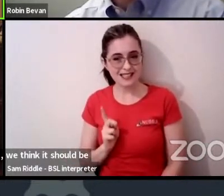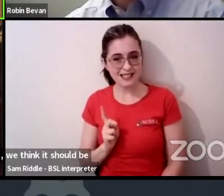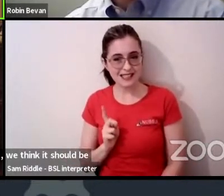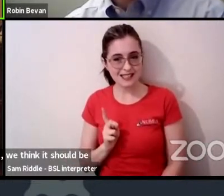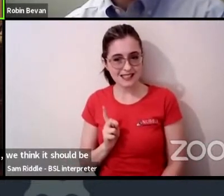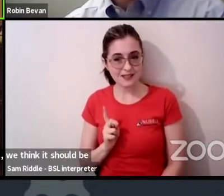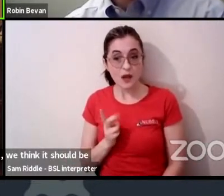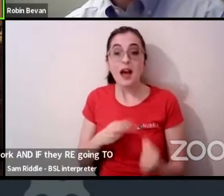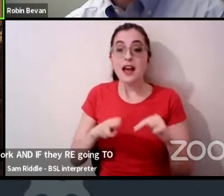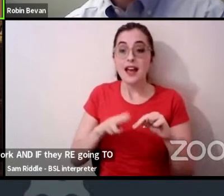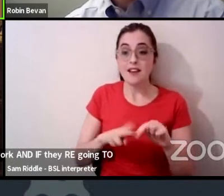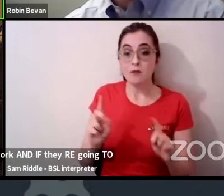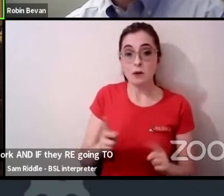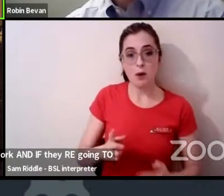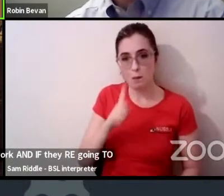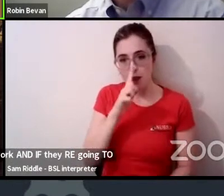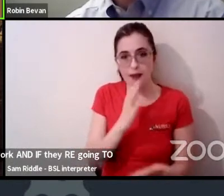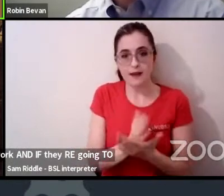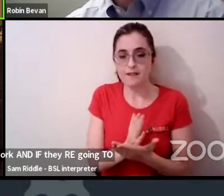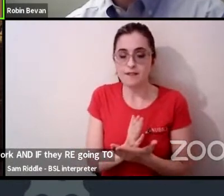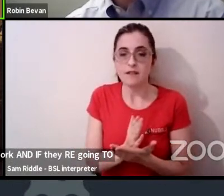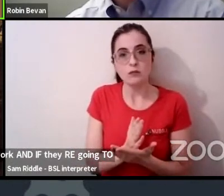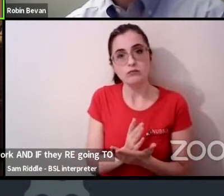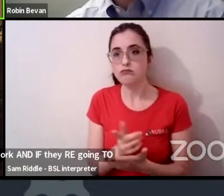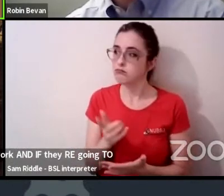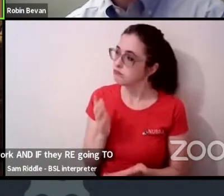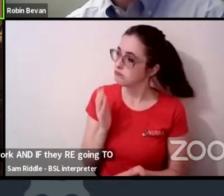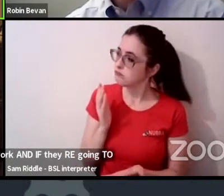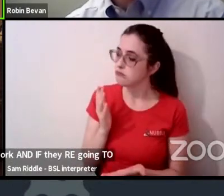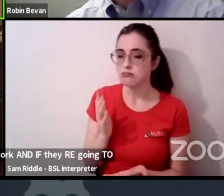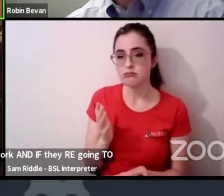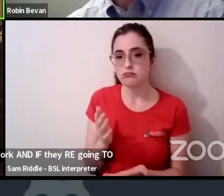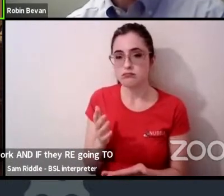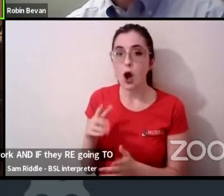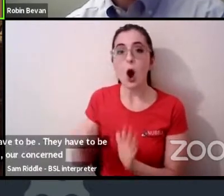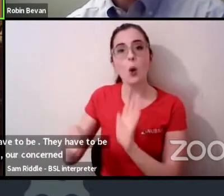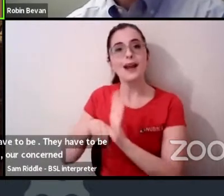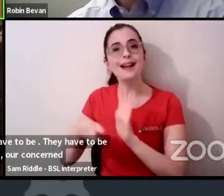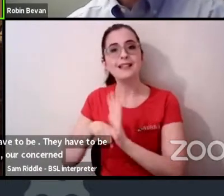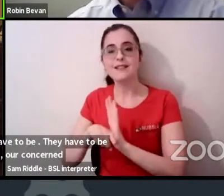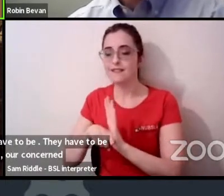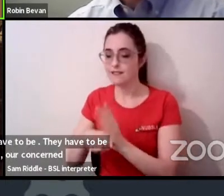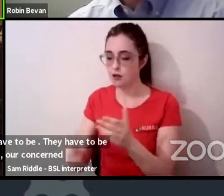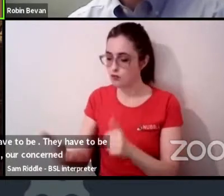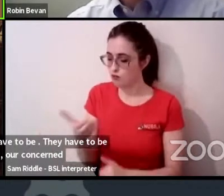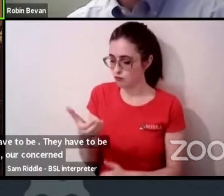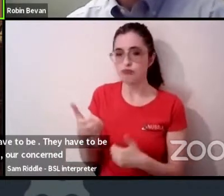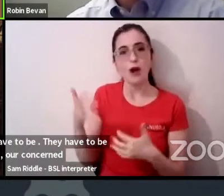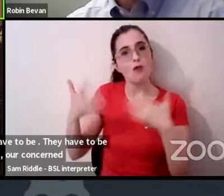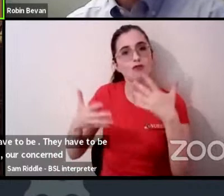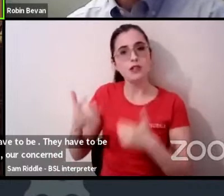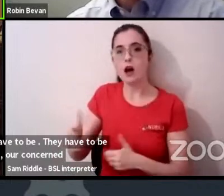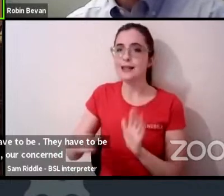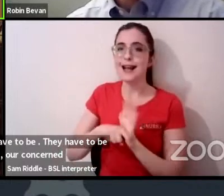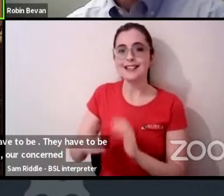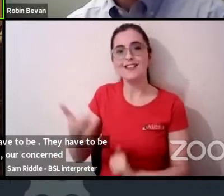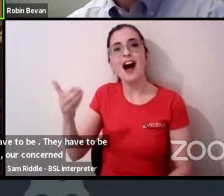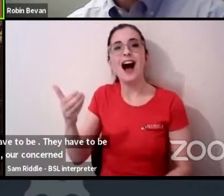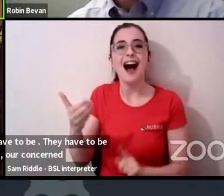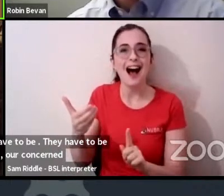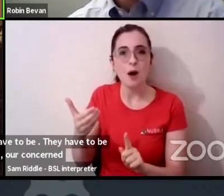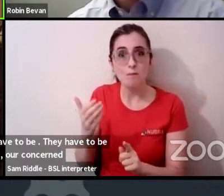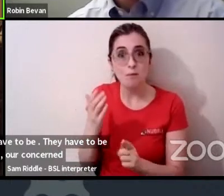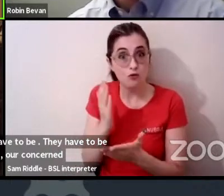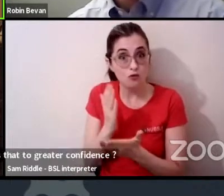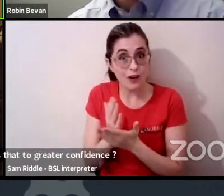people believe that the lateral flow tests are negative and they're not actually negative, then